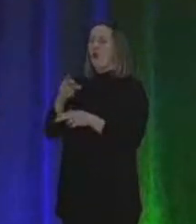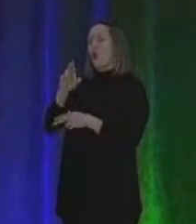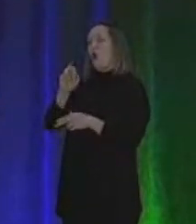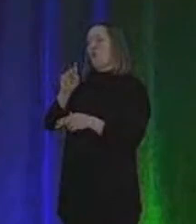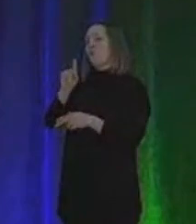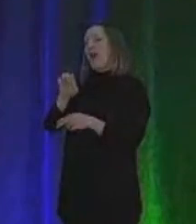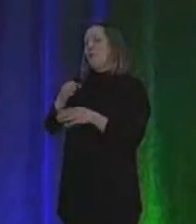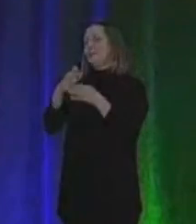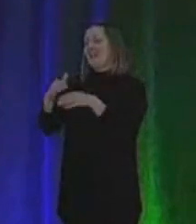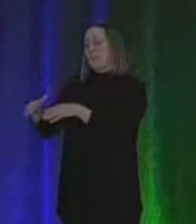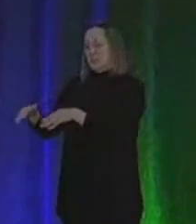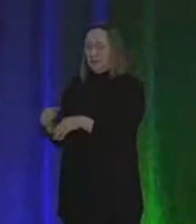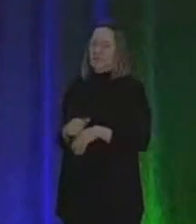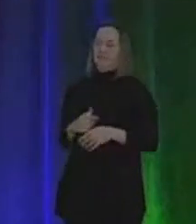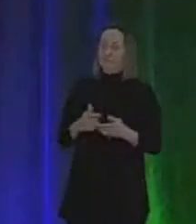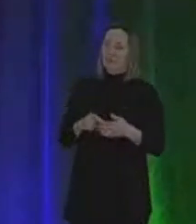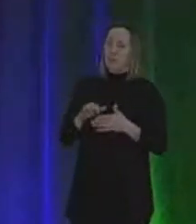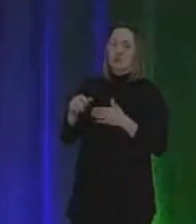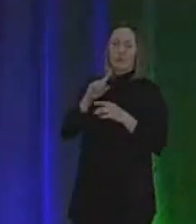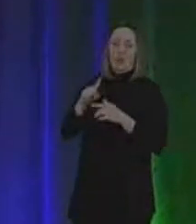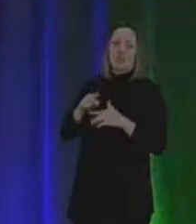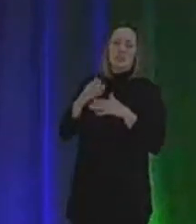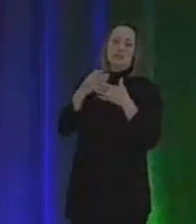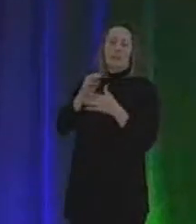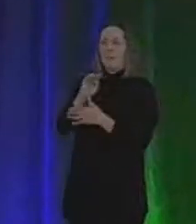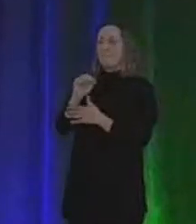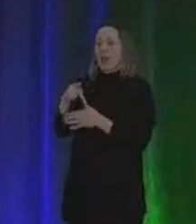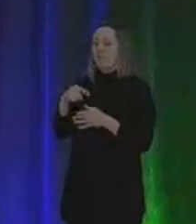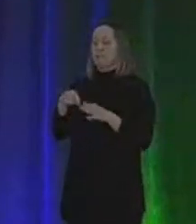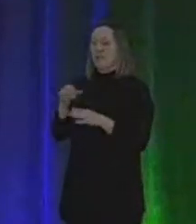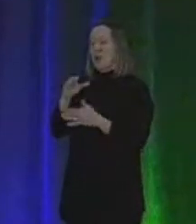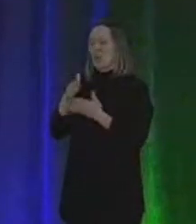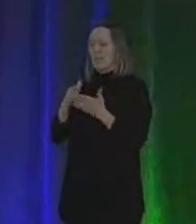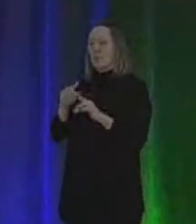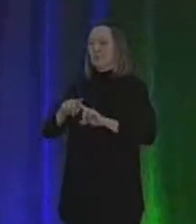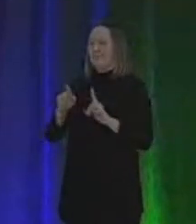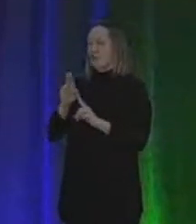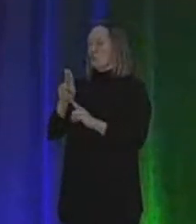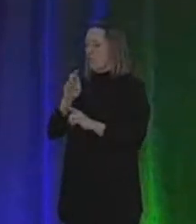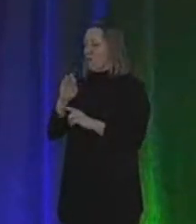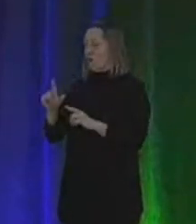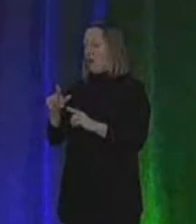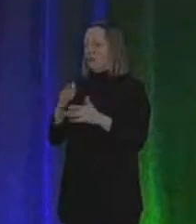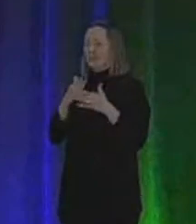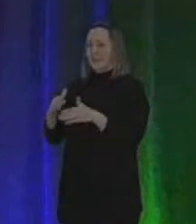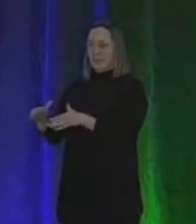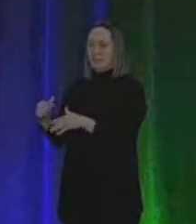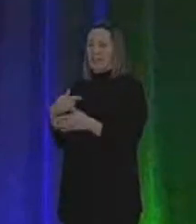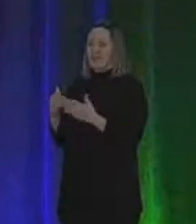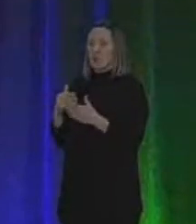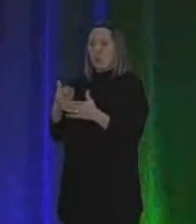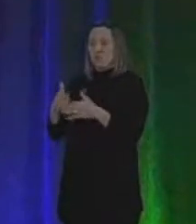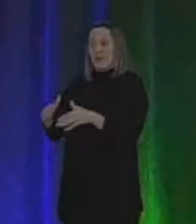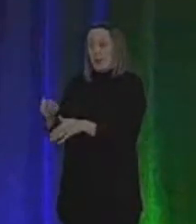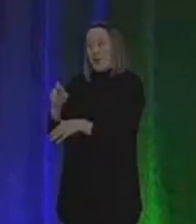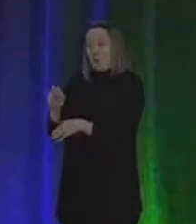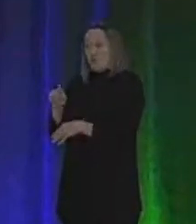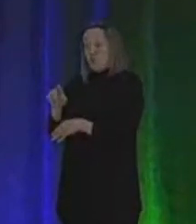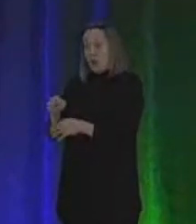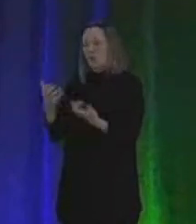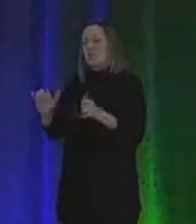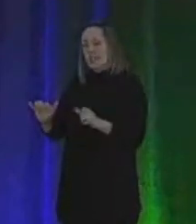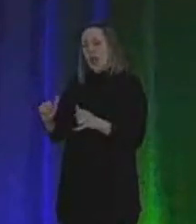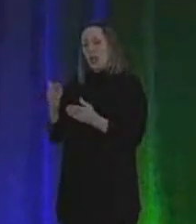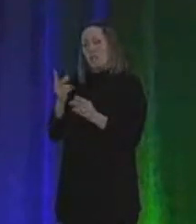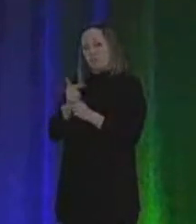segments. And so these route segments essentially map components to different URL segments. And although we're breaking up routes, we're still maintaining